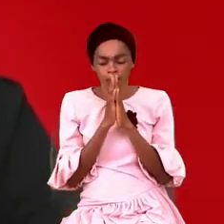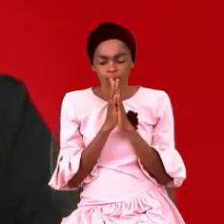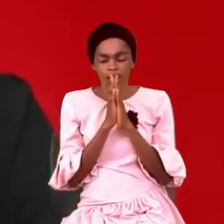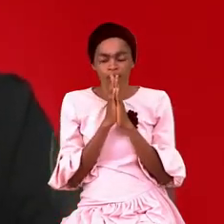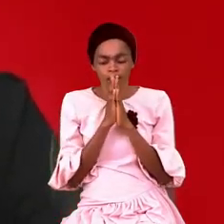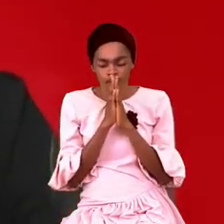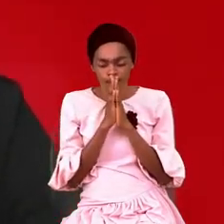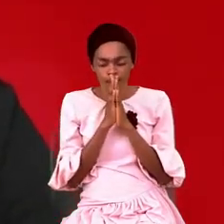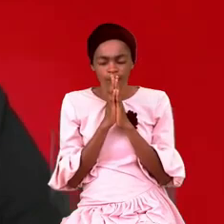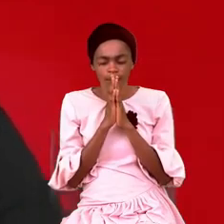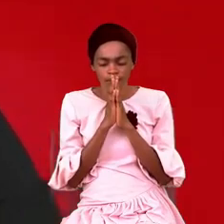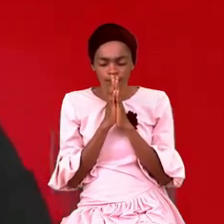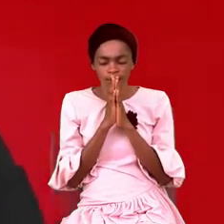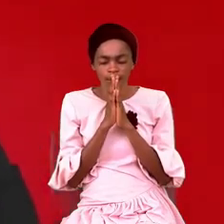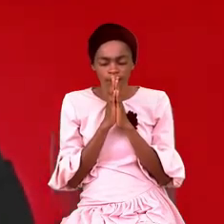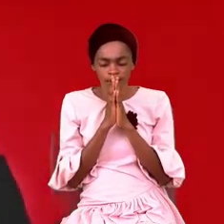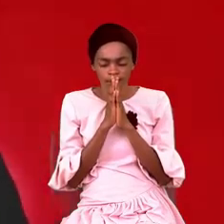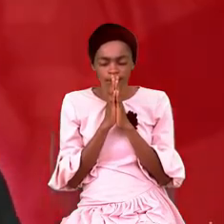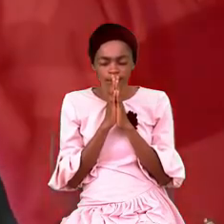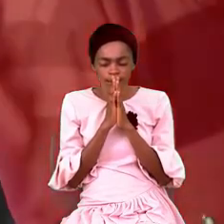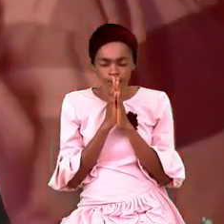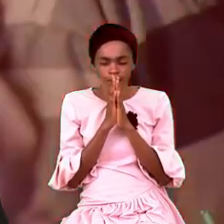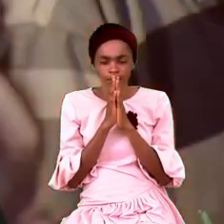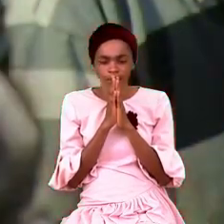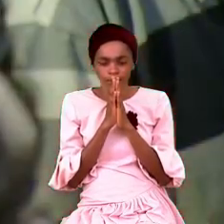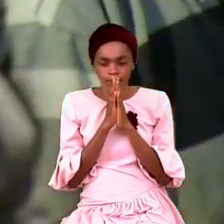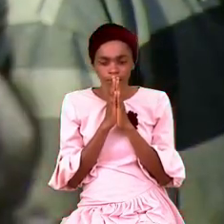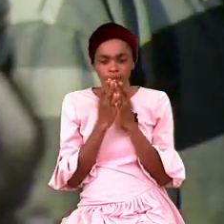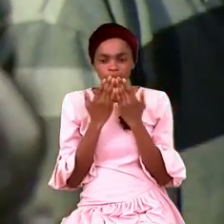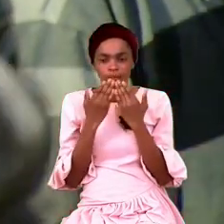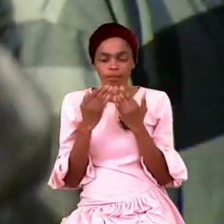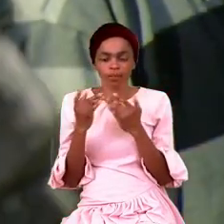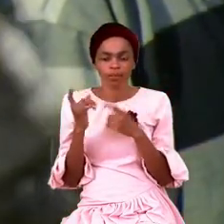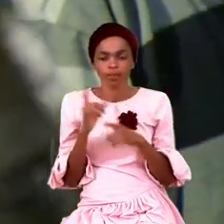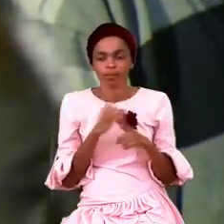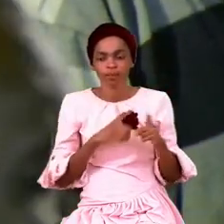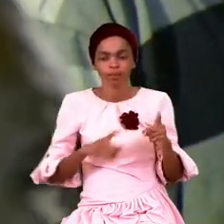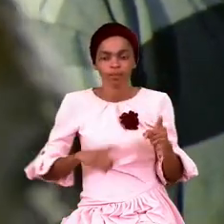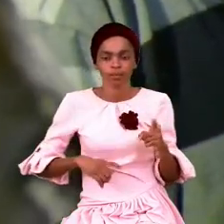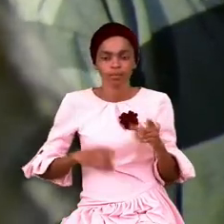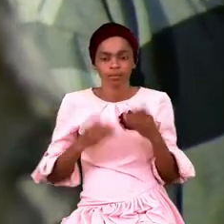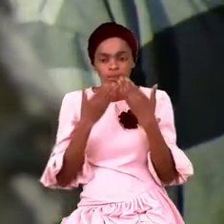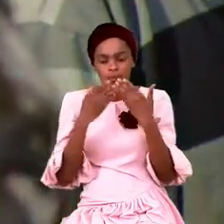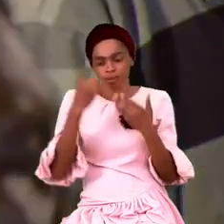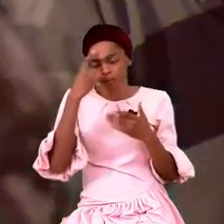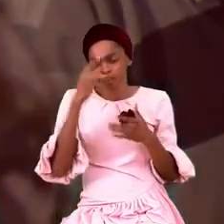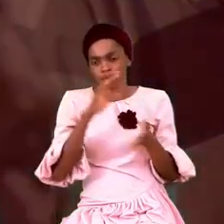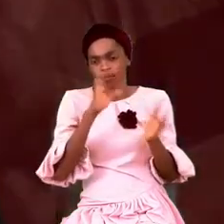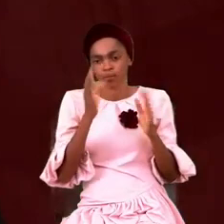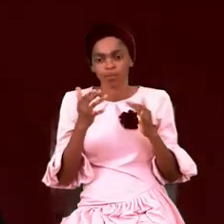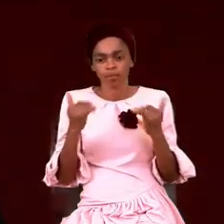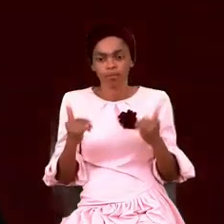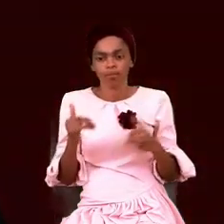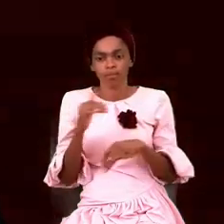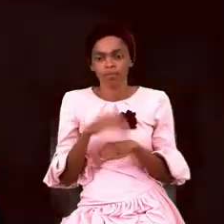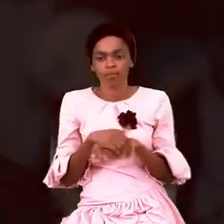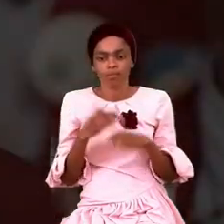tonight. Thank you for your power to change lives and change whole nations.